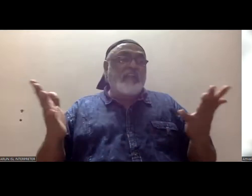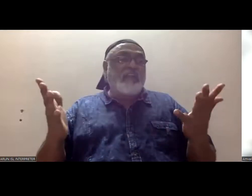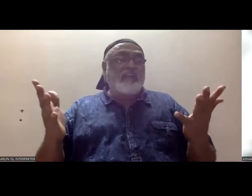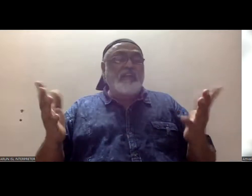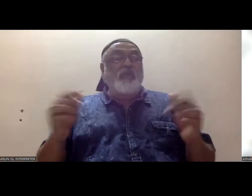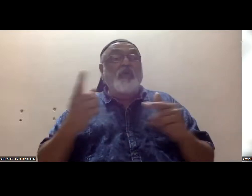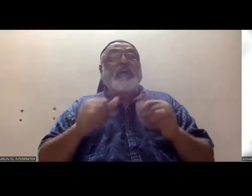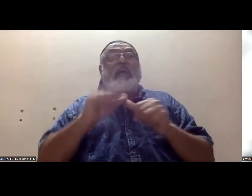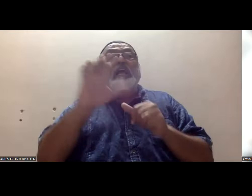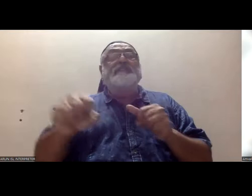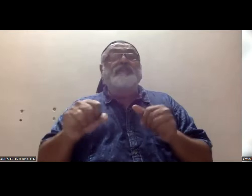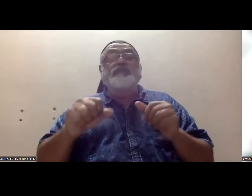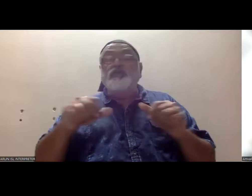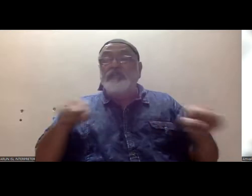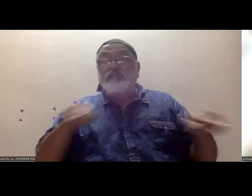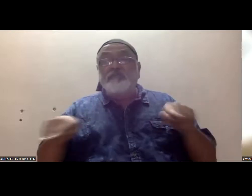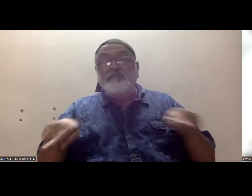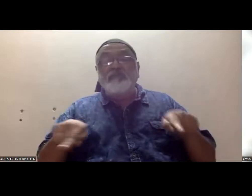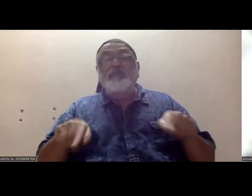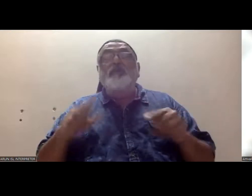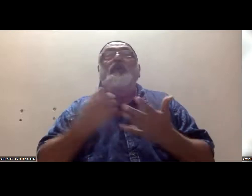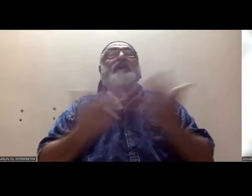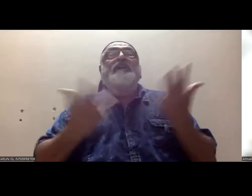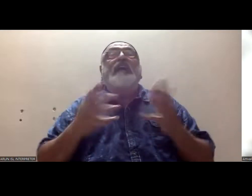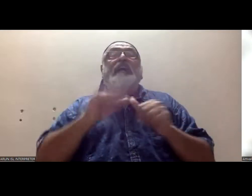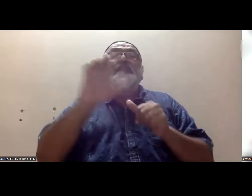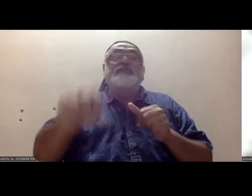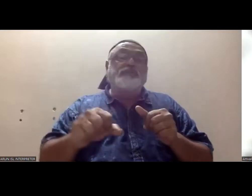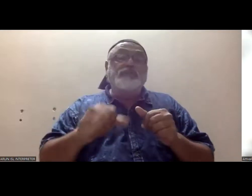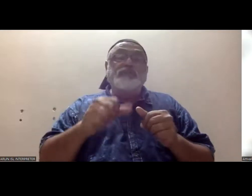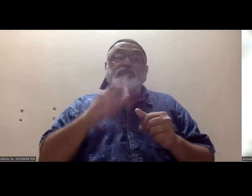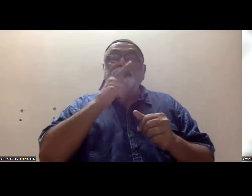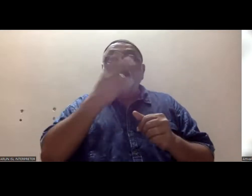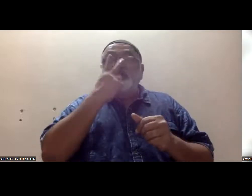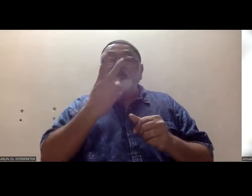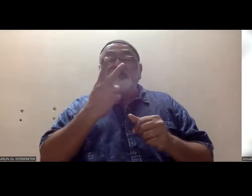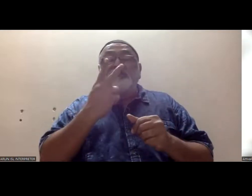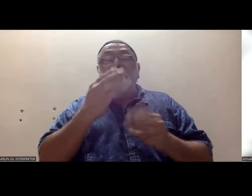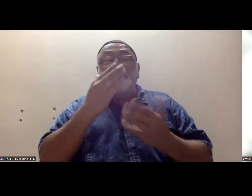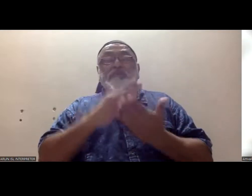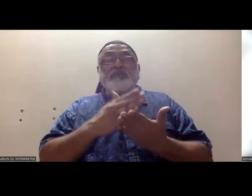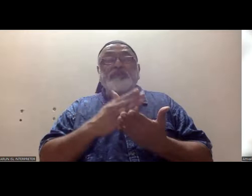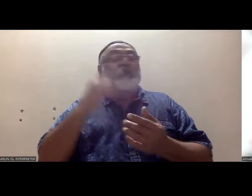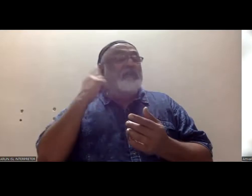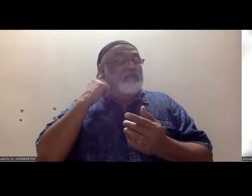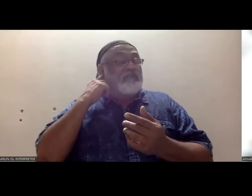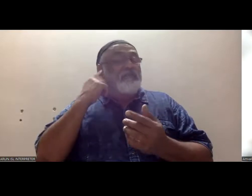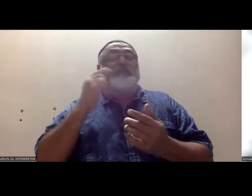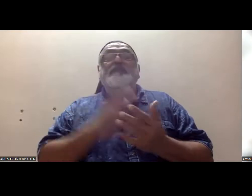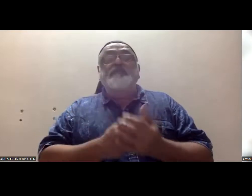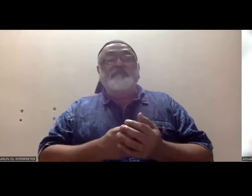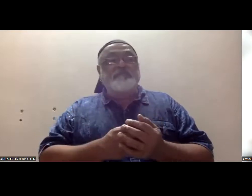for somebody with locomotor disability? What is accessible for somebody with visual and with hearing impairment? And this